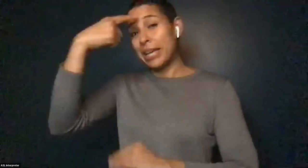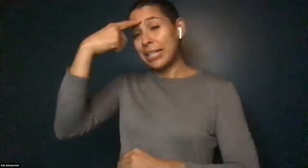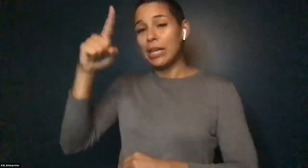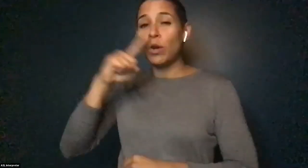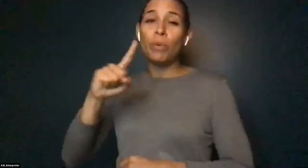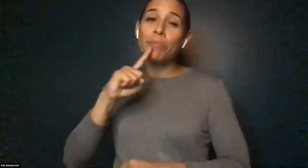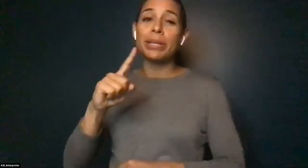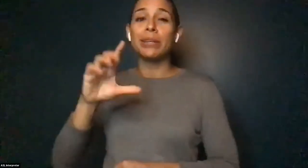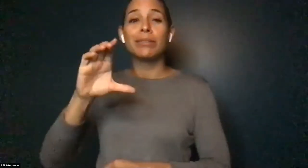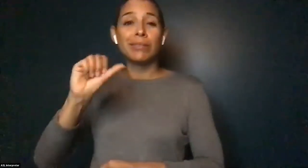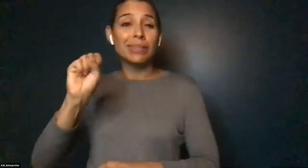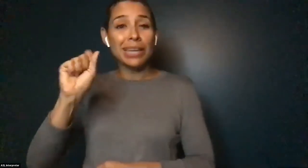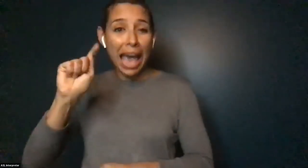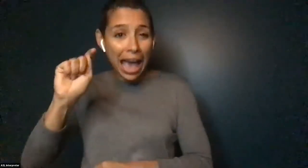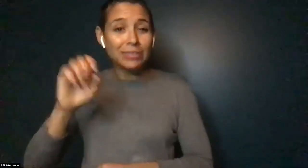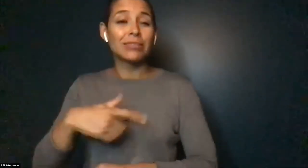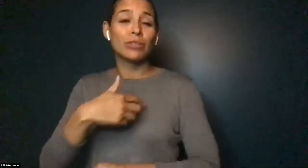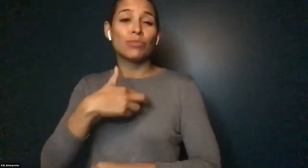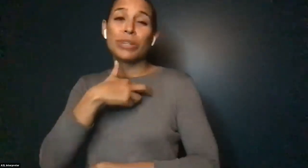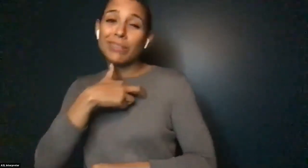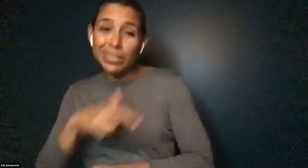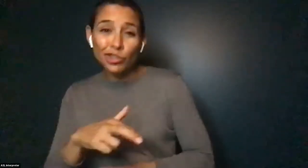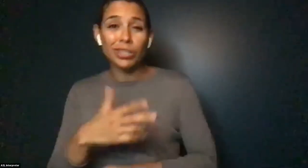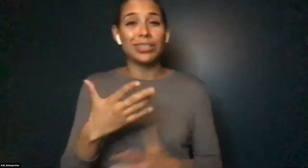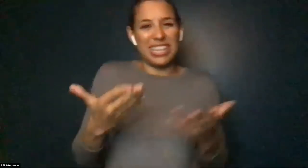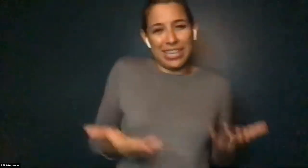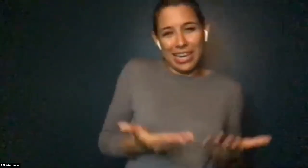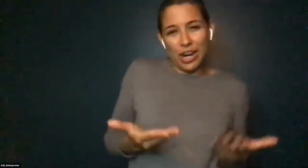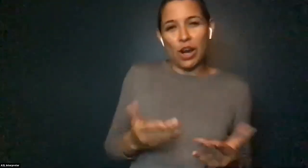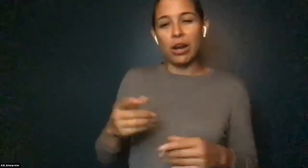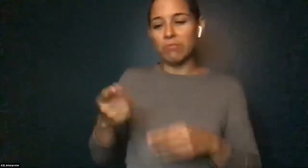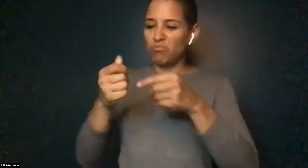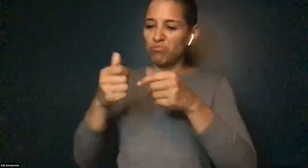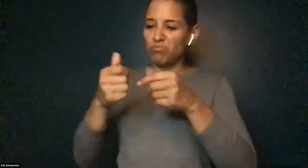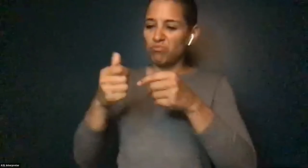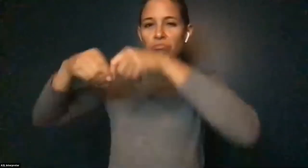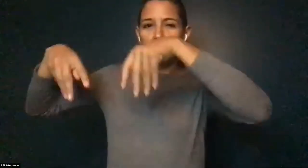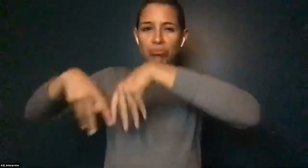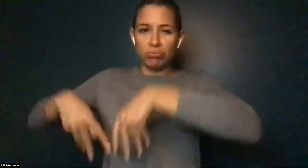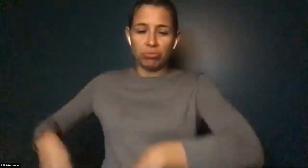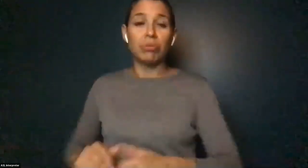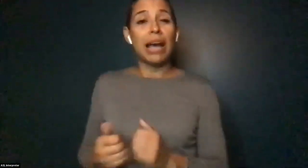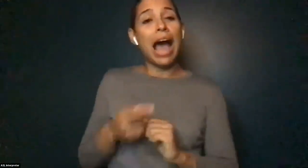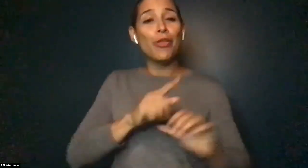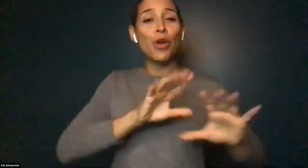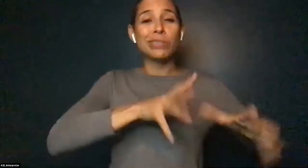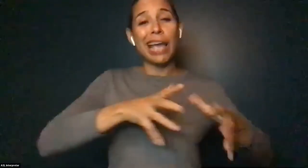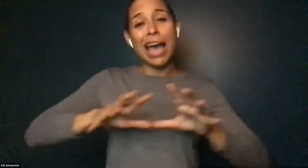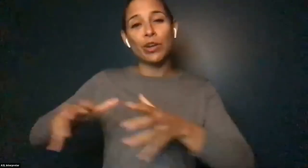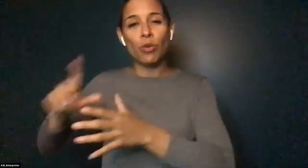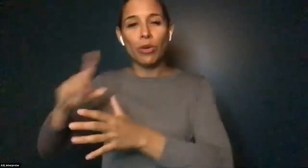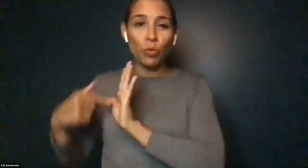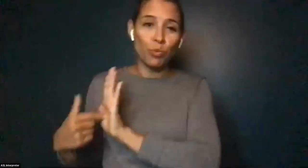would be a racial framework, but how, how those categories inflect certain, um, representations